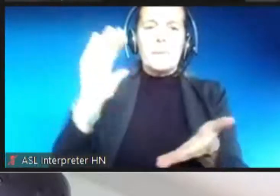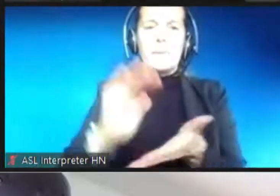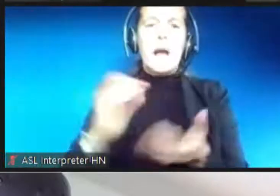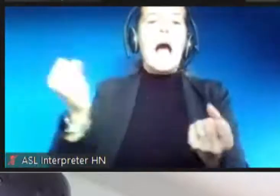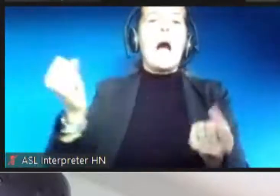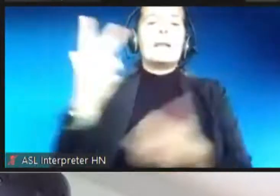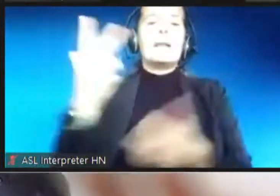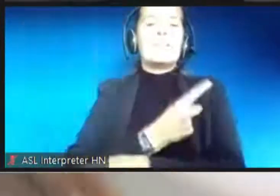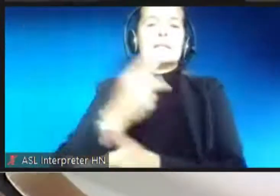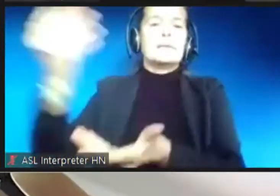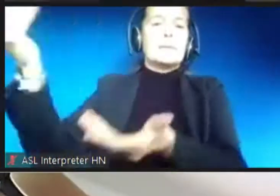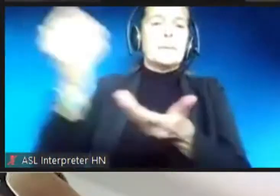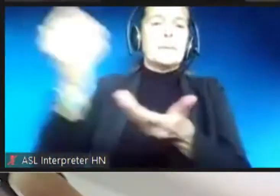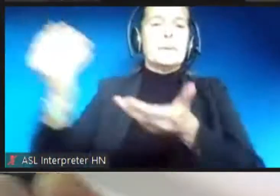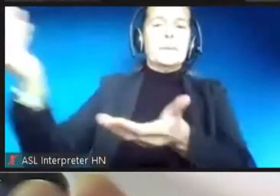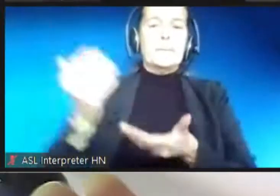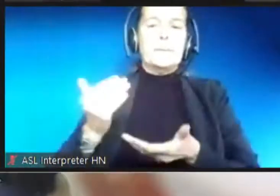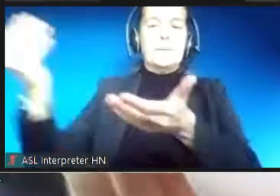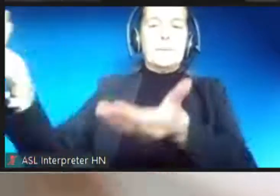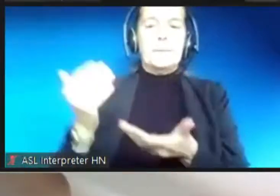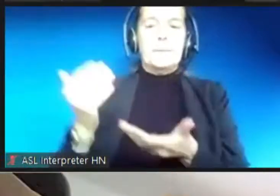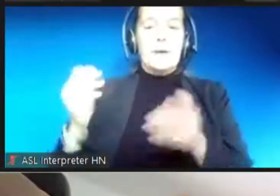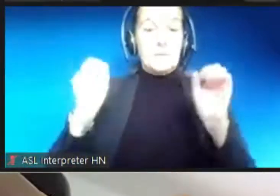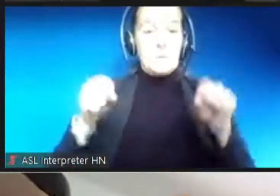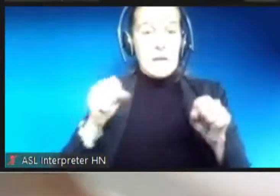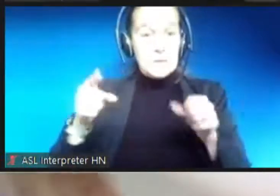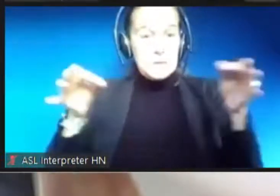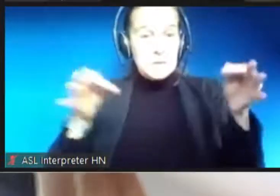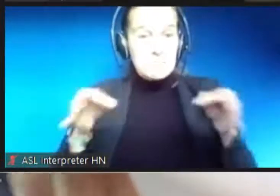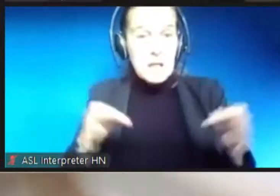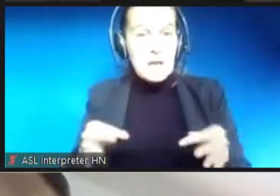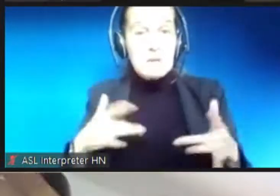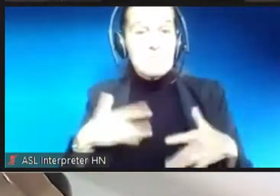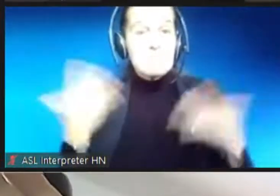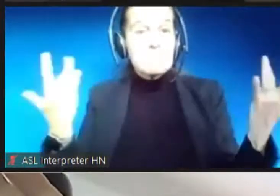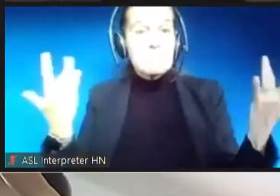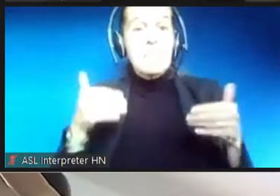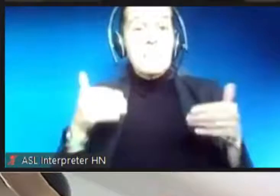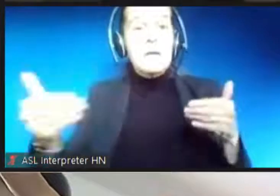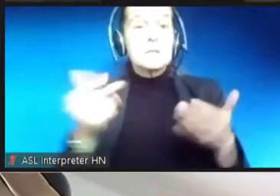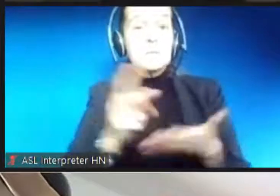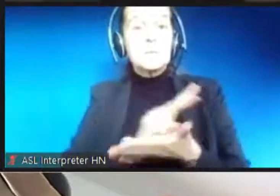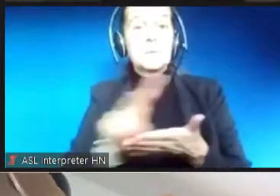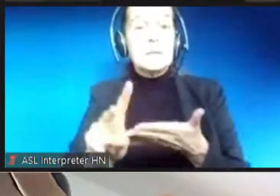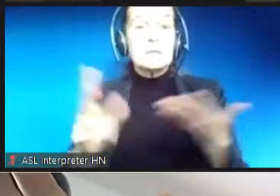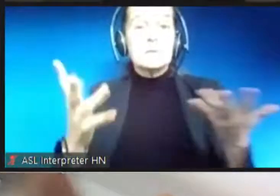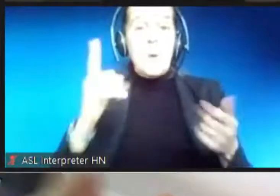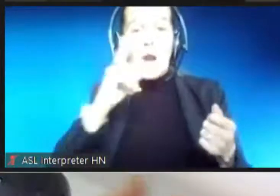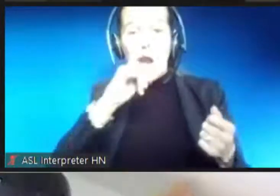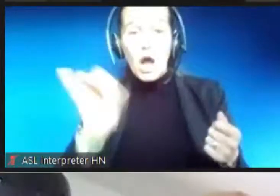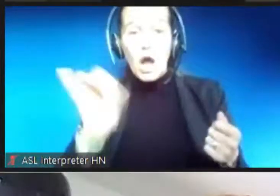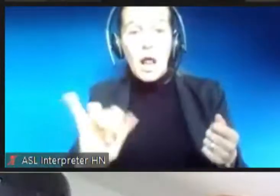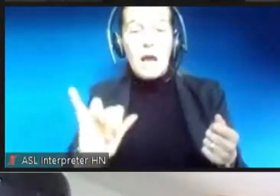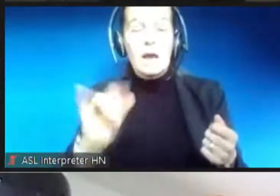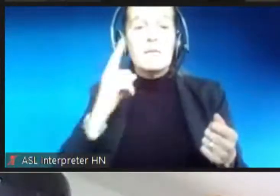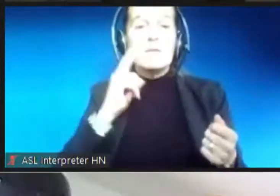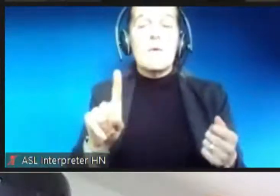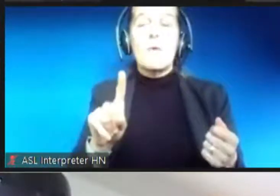And so I'm wondering if you could speak to, beyond the next 2 weeks, what does the outlook look like for